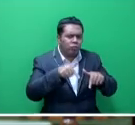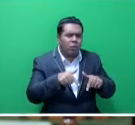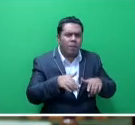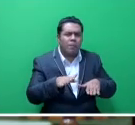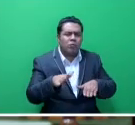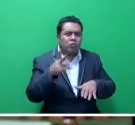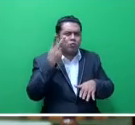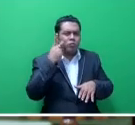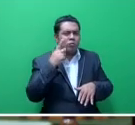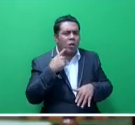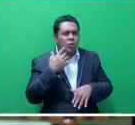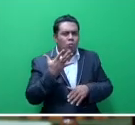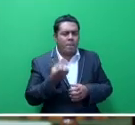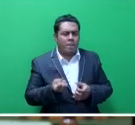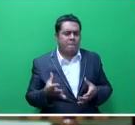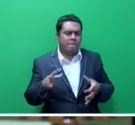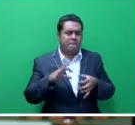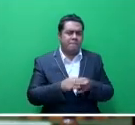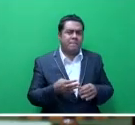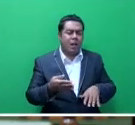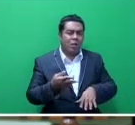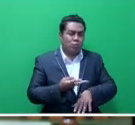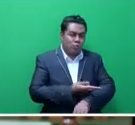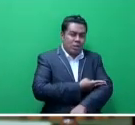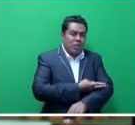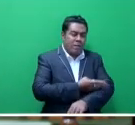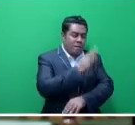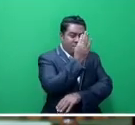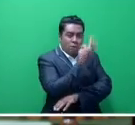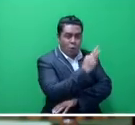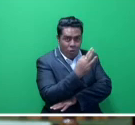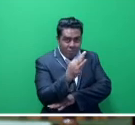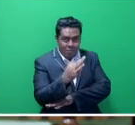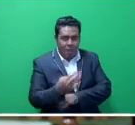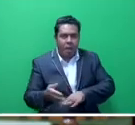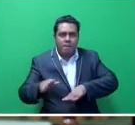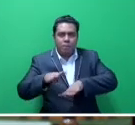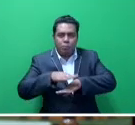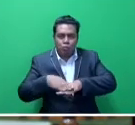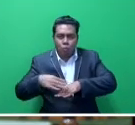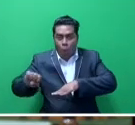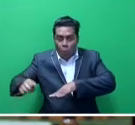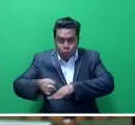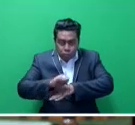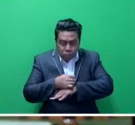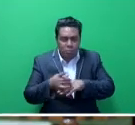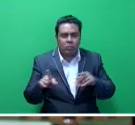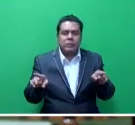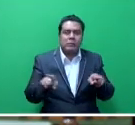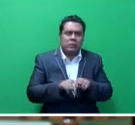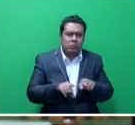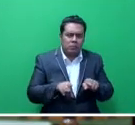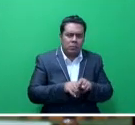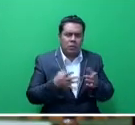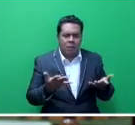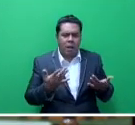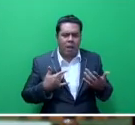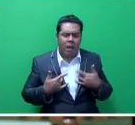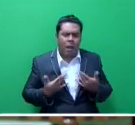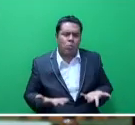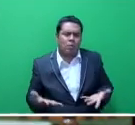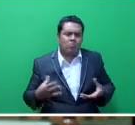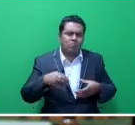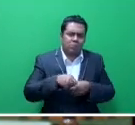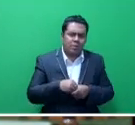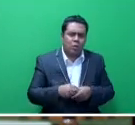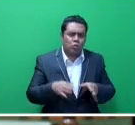and greener possibilities with a fundamental focus on creating sustainable jobs and livelihoods. Mr. Speaker, sir, to reduce waste